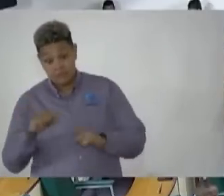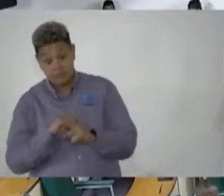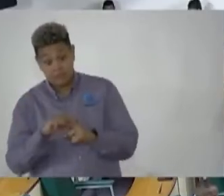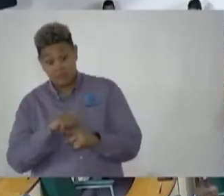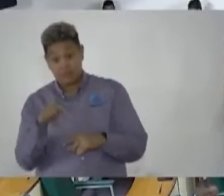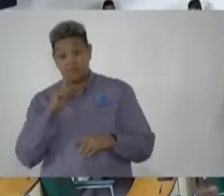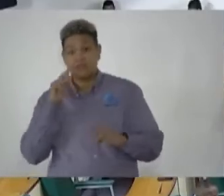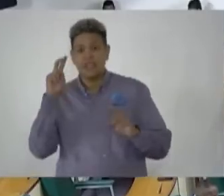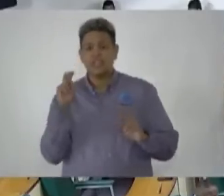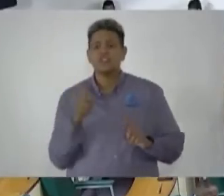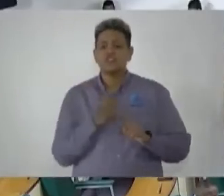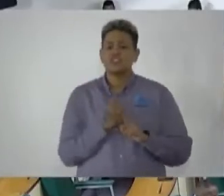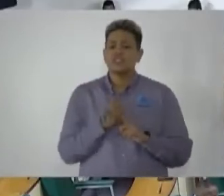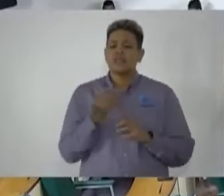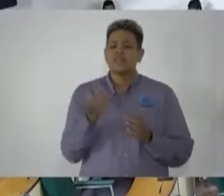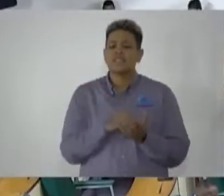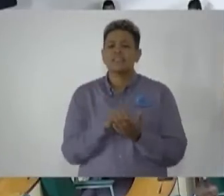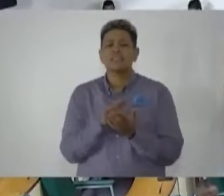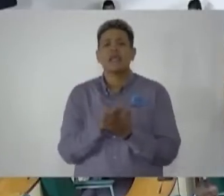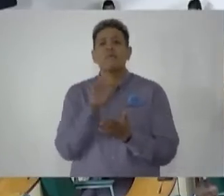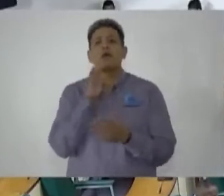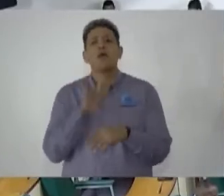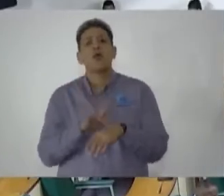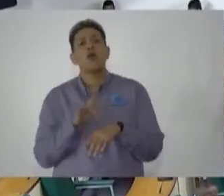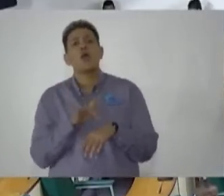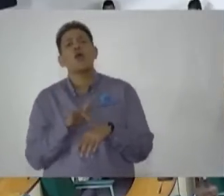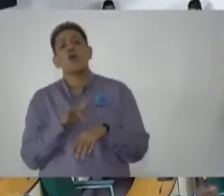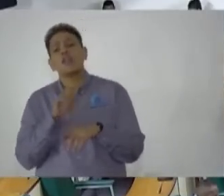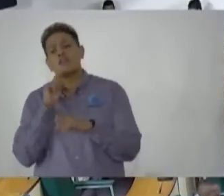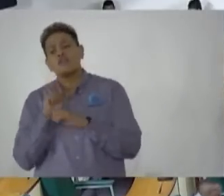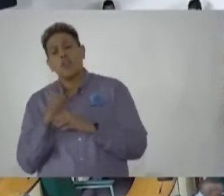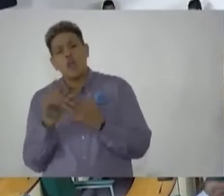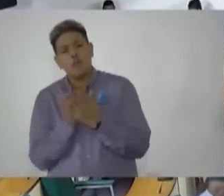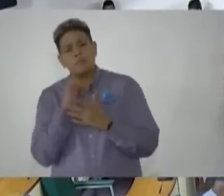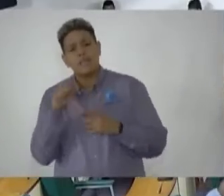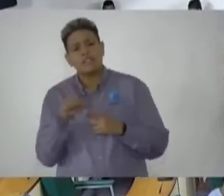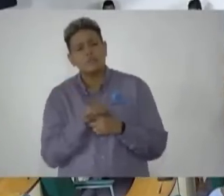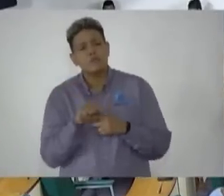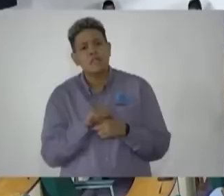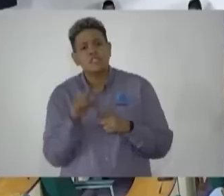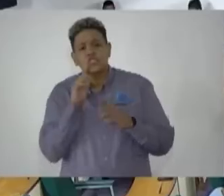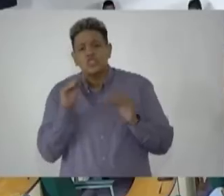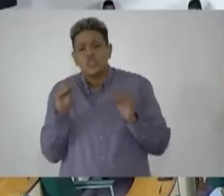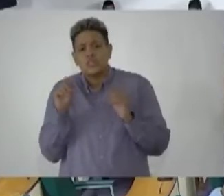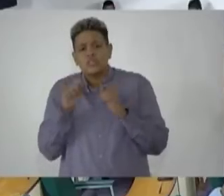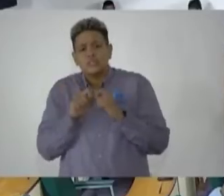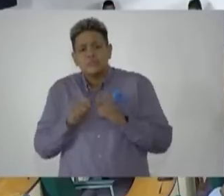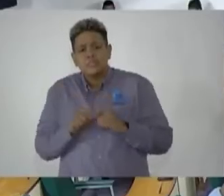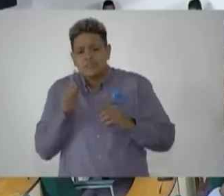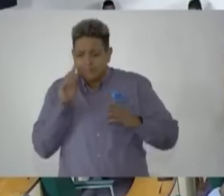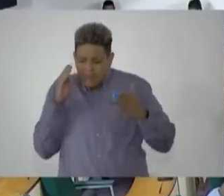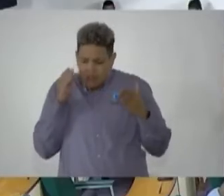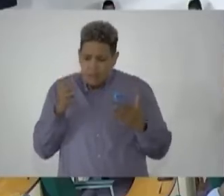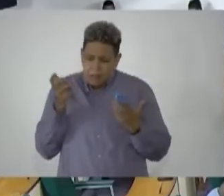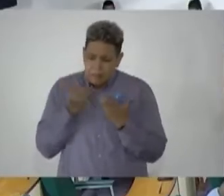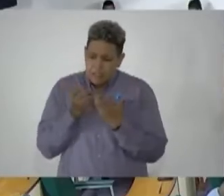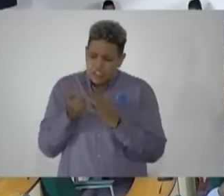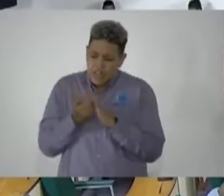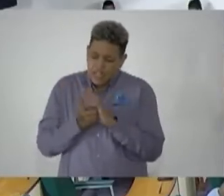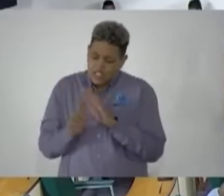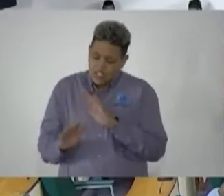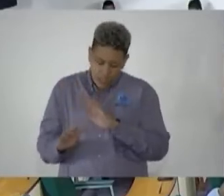that the matters are tabled at the earliest opportunity, that is the practice. There is nothing specific in the legislation